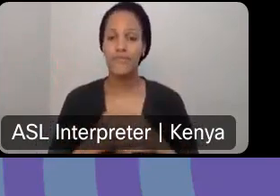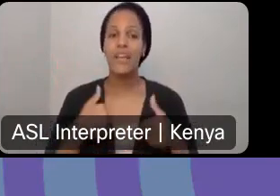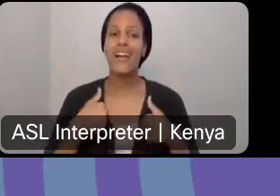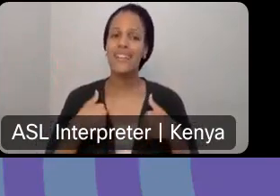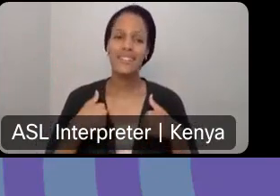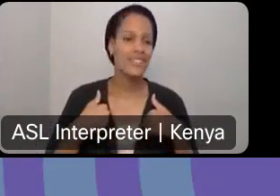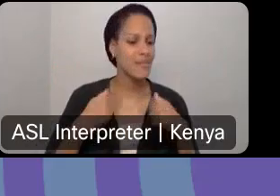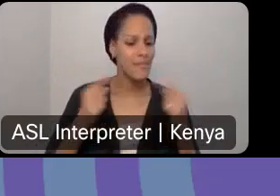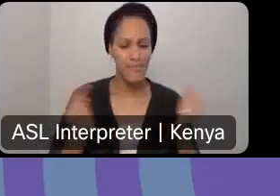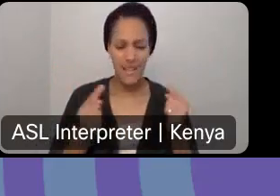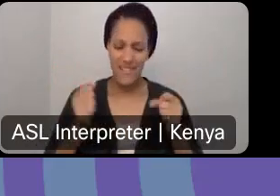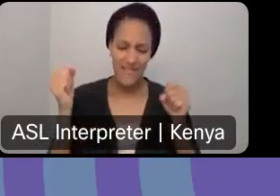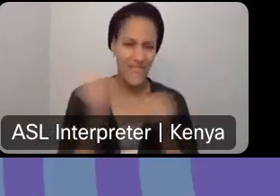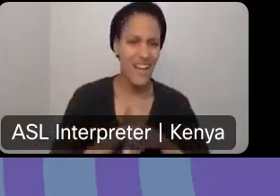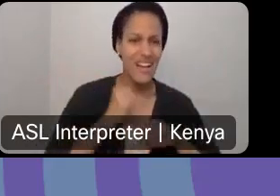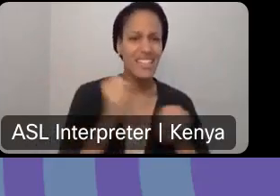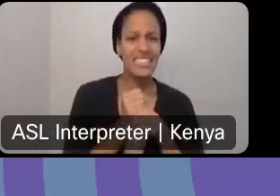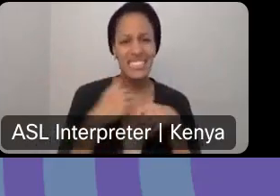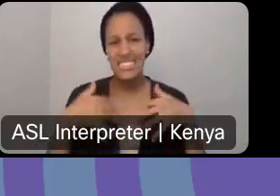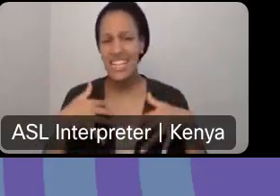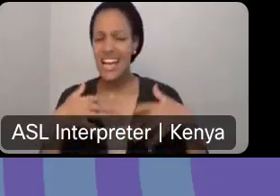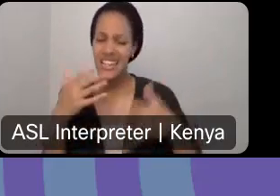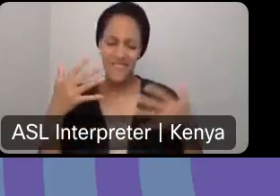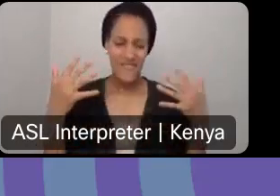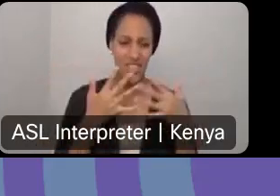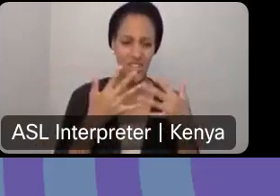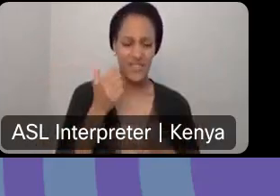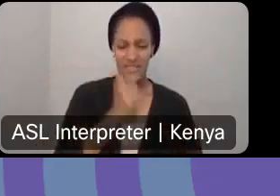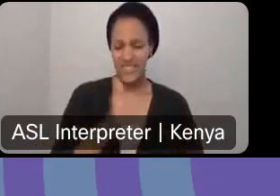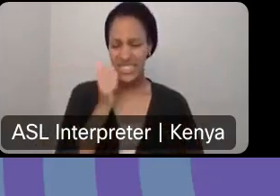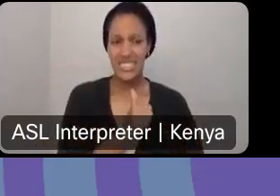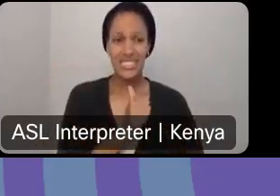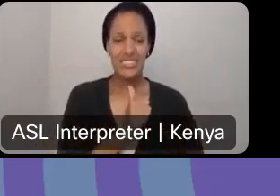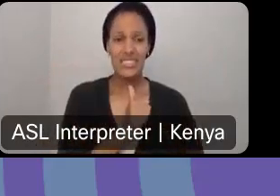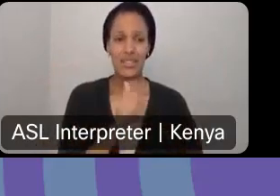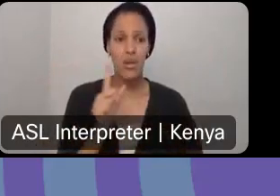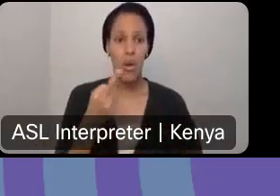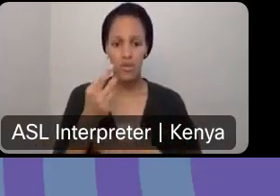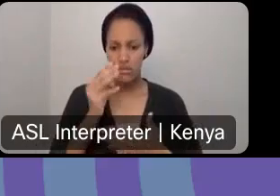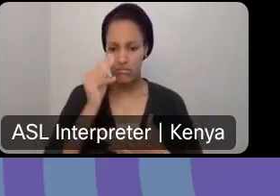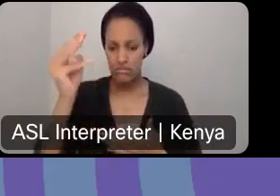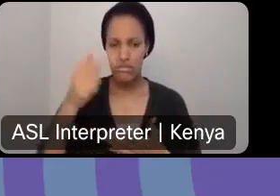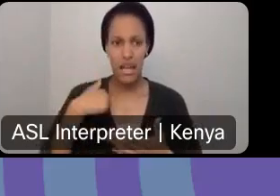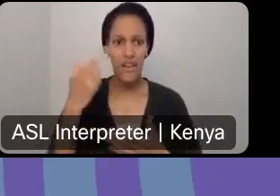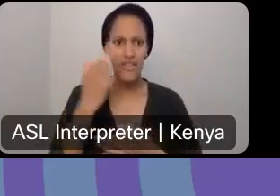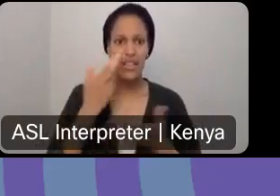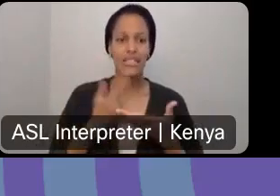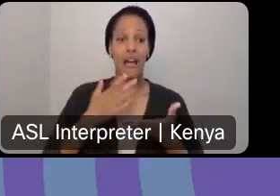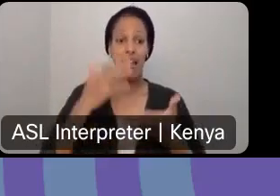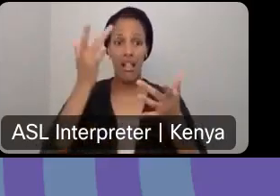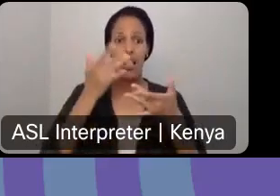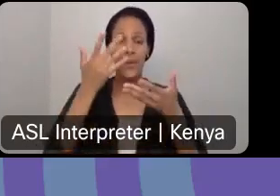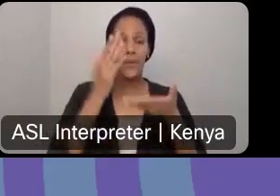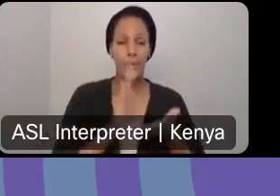pain, anxiety, and fear every day, and the only method I have found that relieves my illness is to